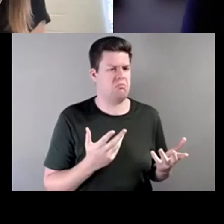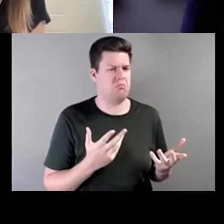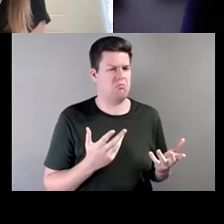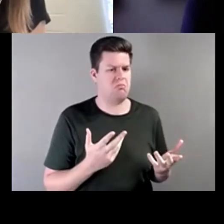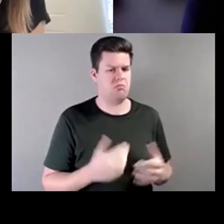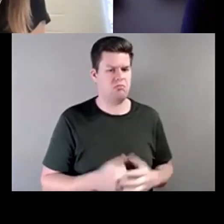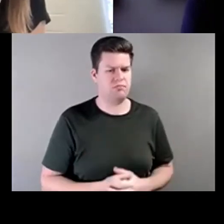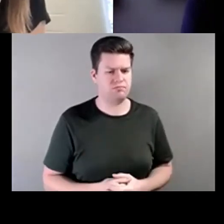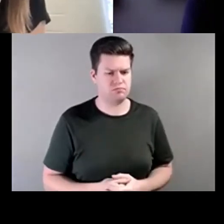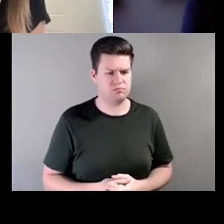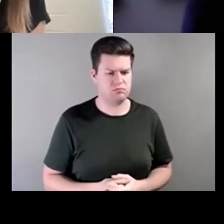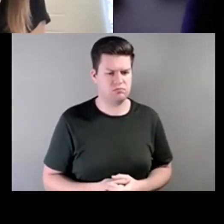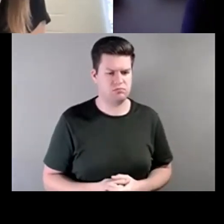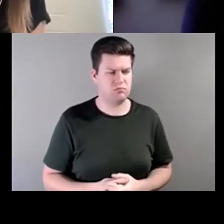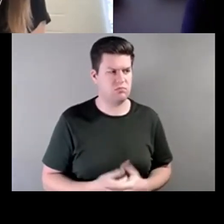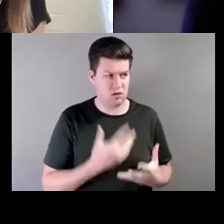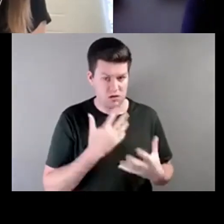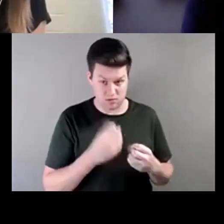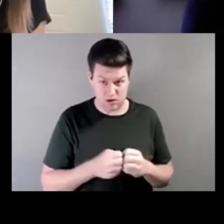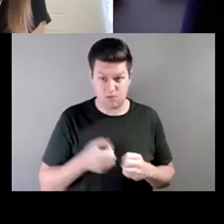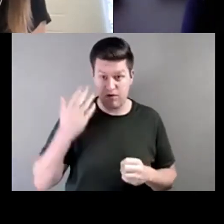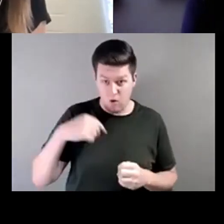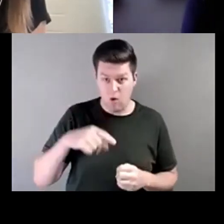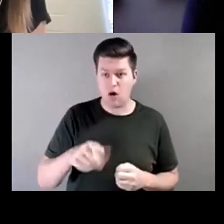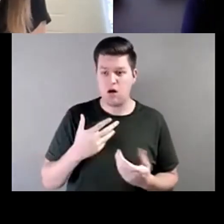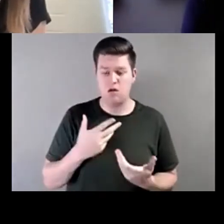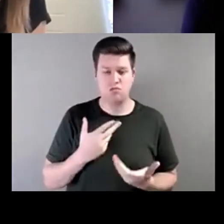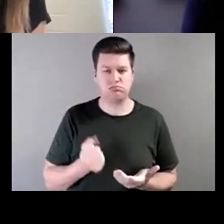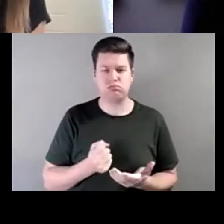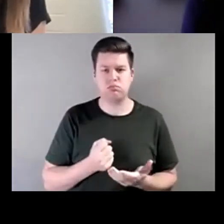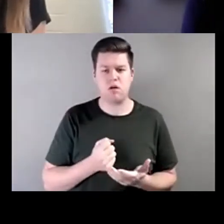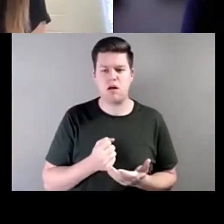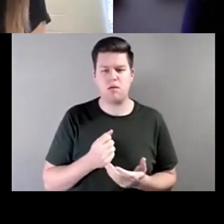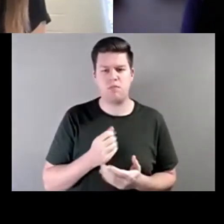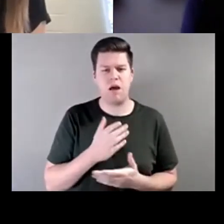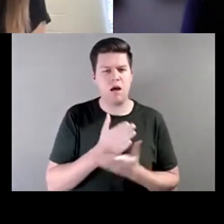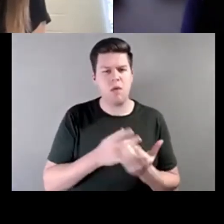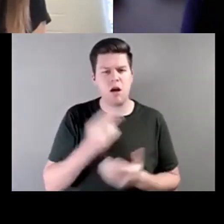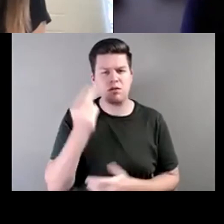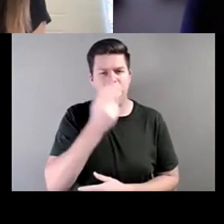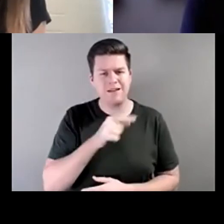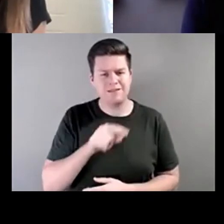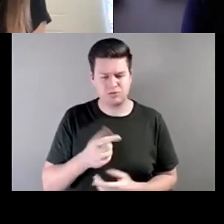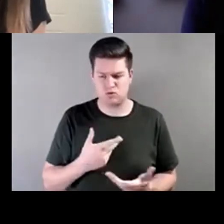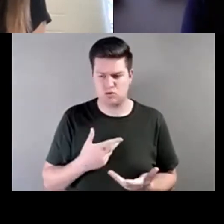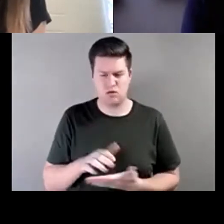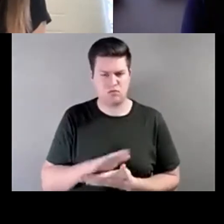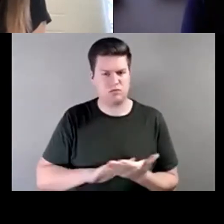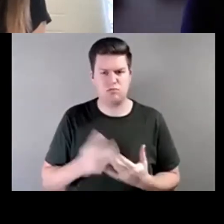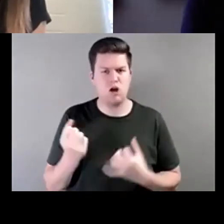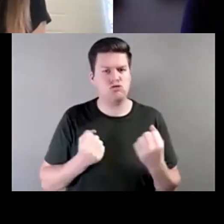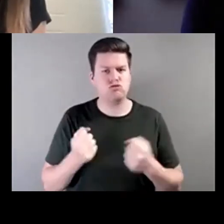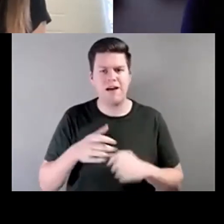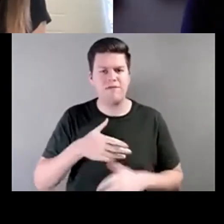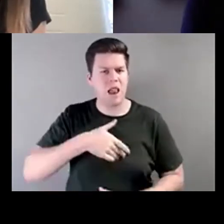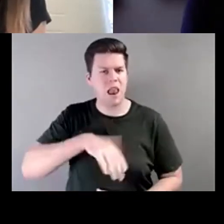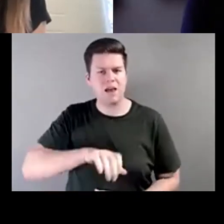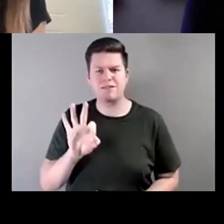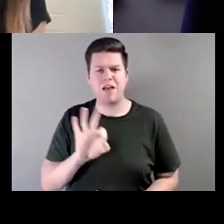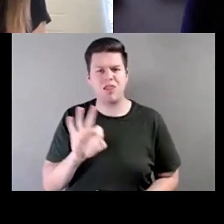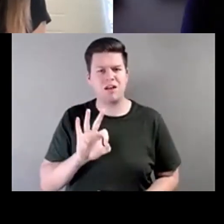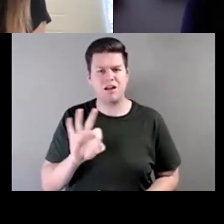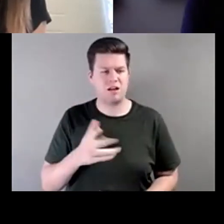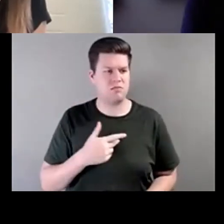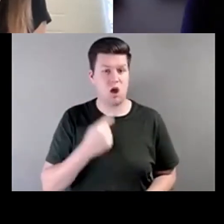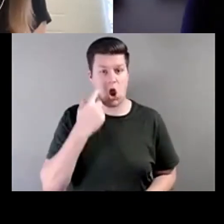said previously, I'm partially sighted, so I don't hold a driver's licence. Young Scot cards can be forged. I don't agree